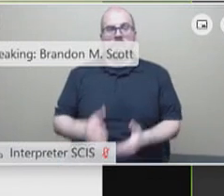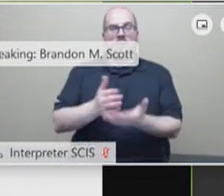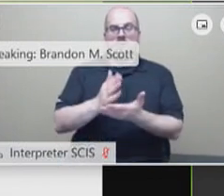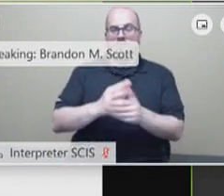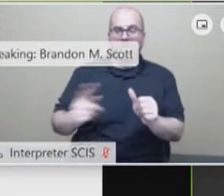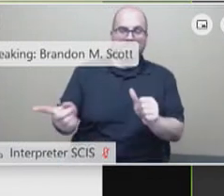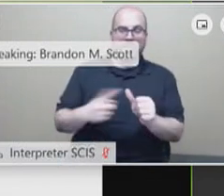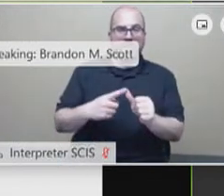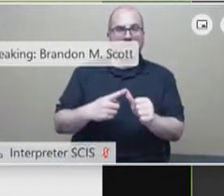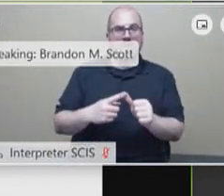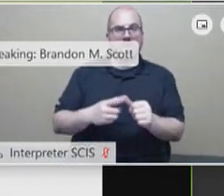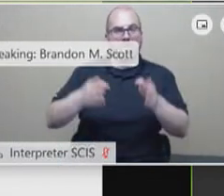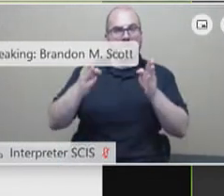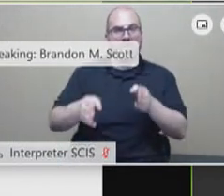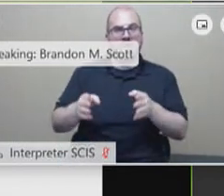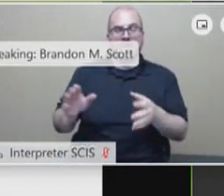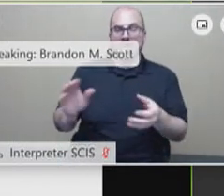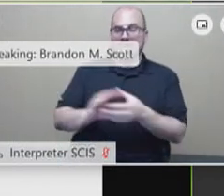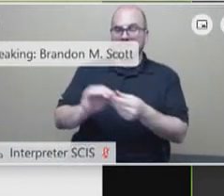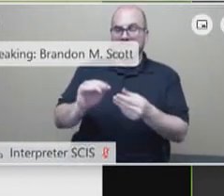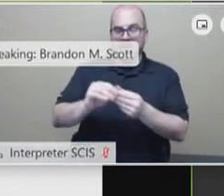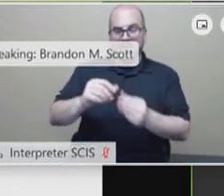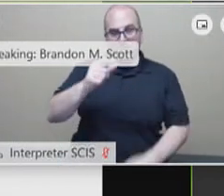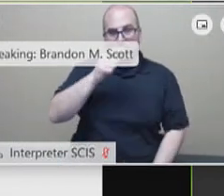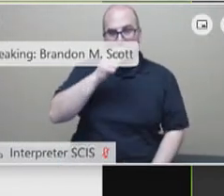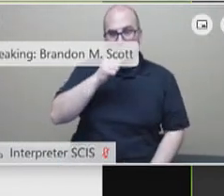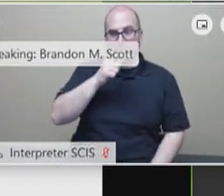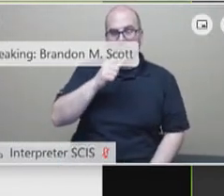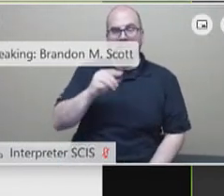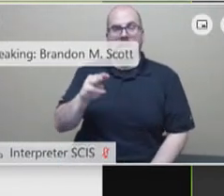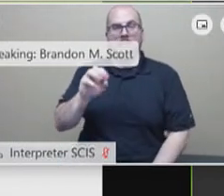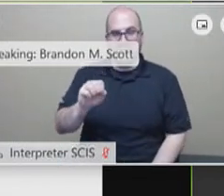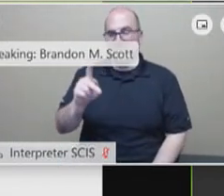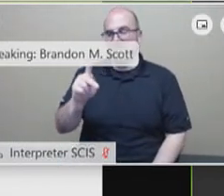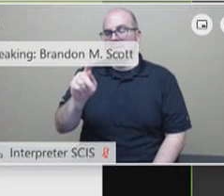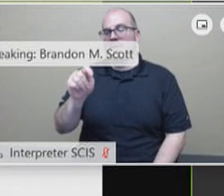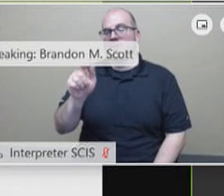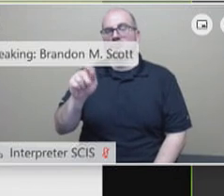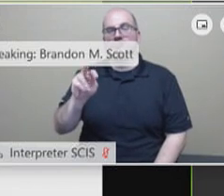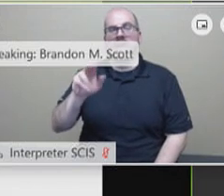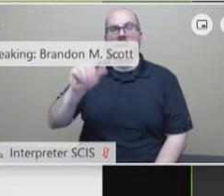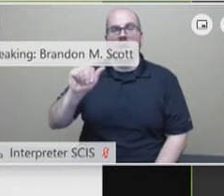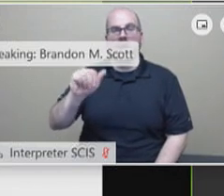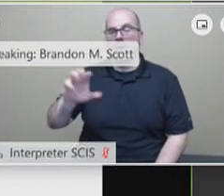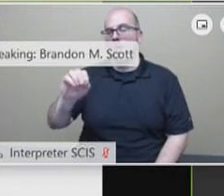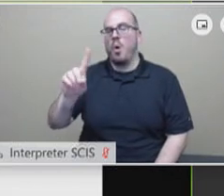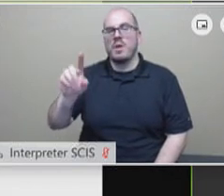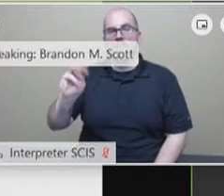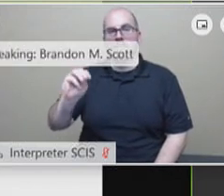person to speak is going to be Miss Katrina Odom.